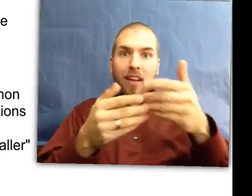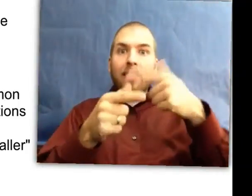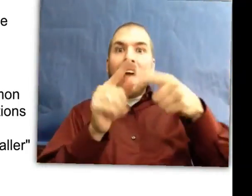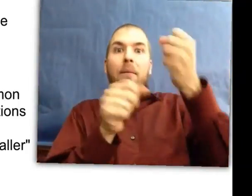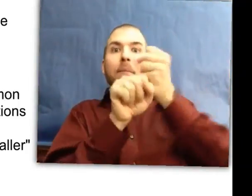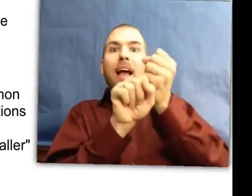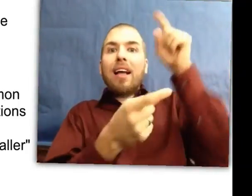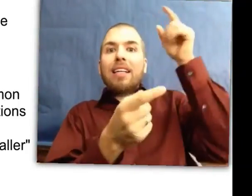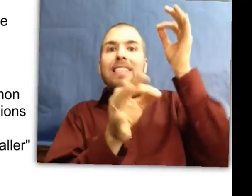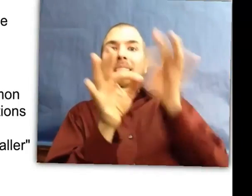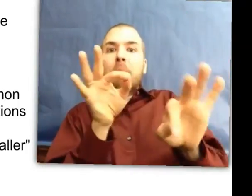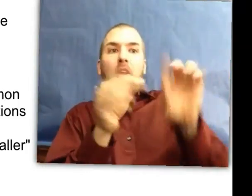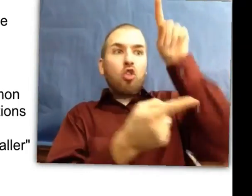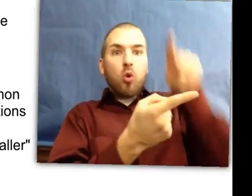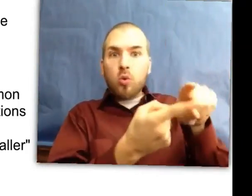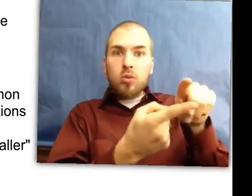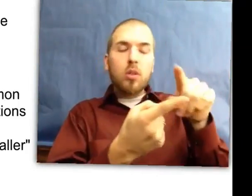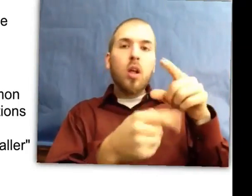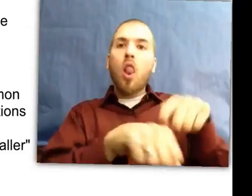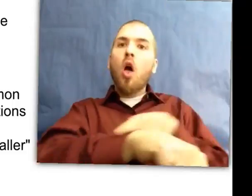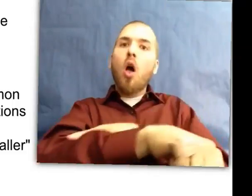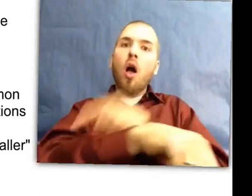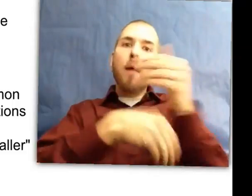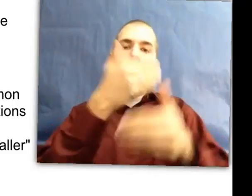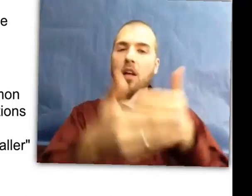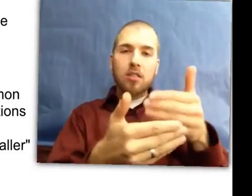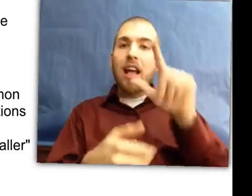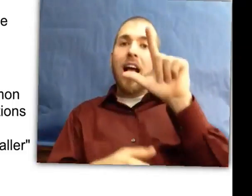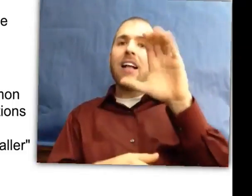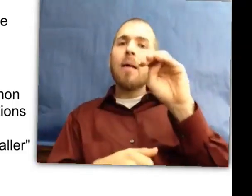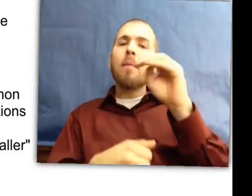Normally, it'll involve making the fraction bigger.